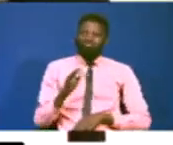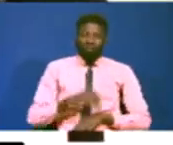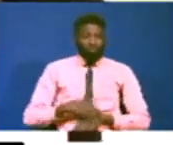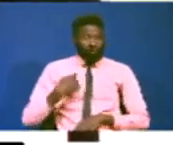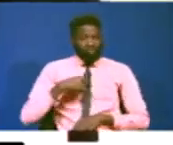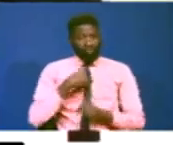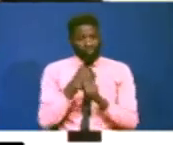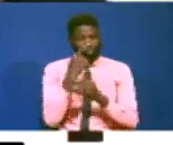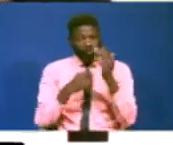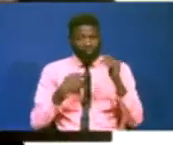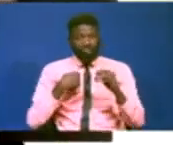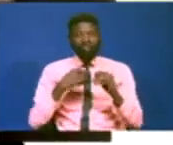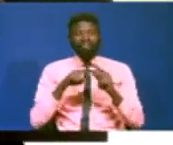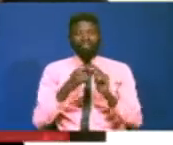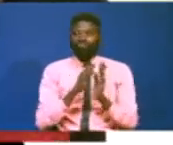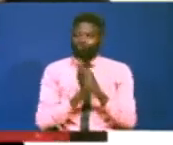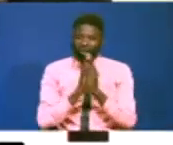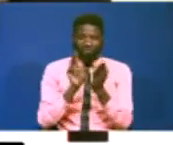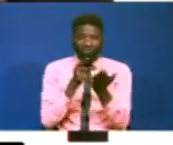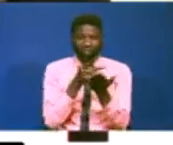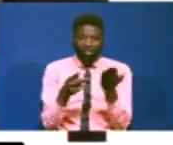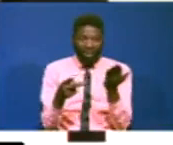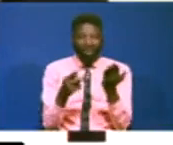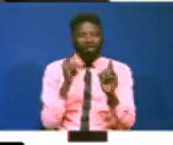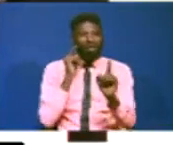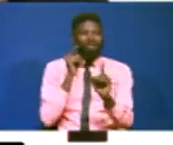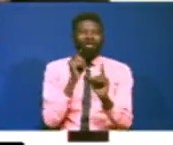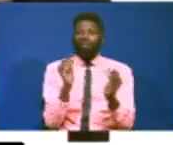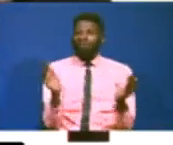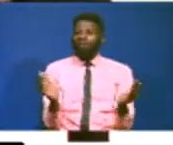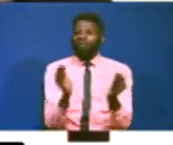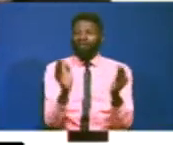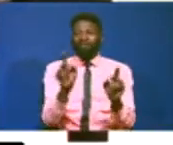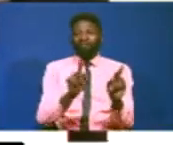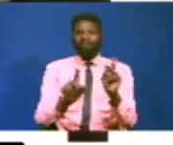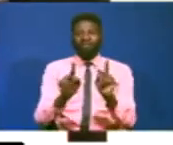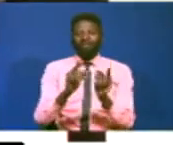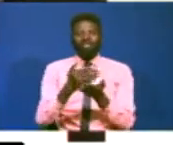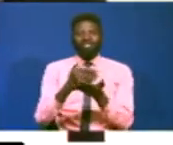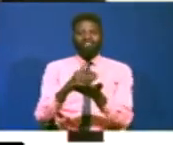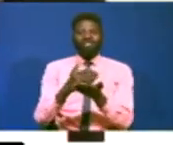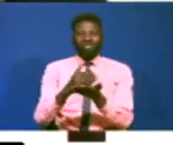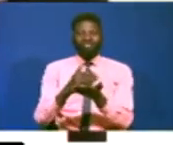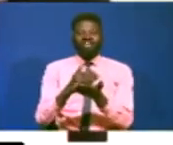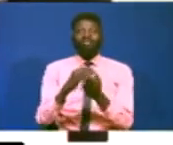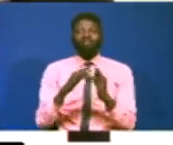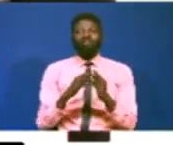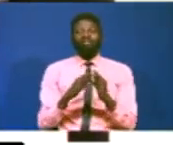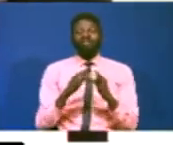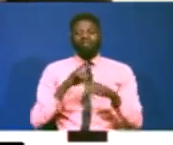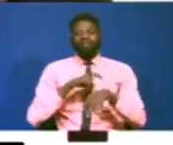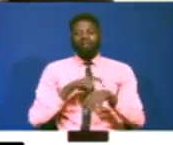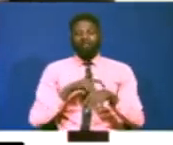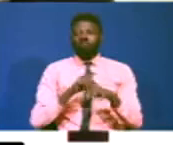doing failure stories, is just to encourage people to share, yeah? And through the sessions that we've done, we're able to